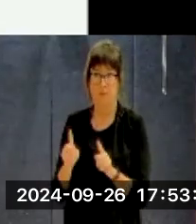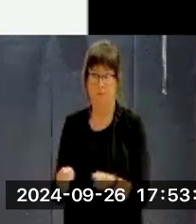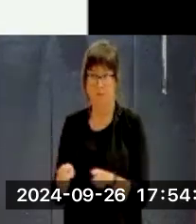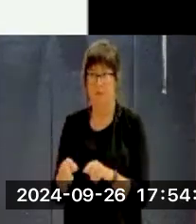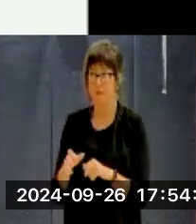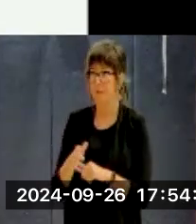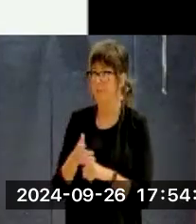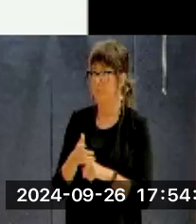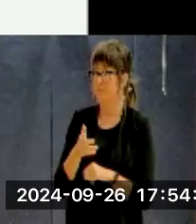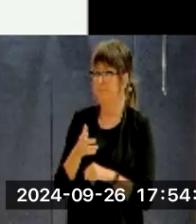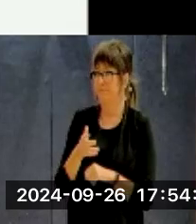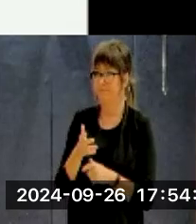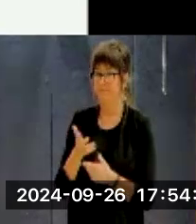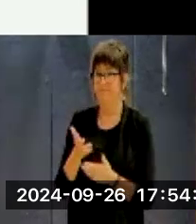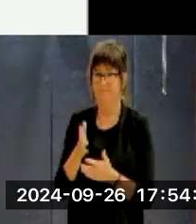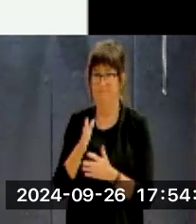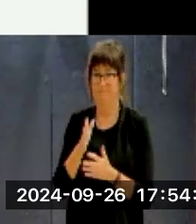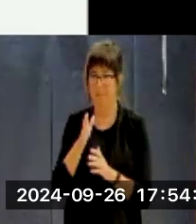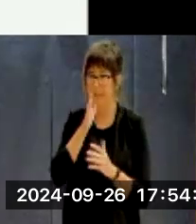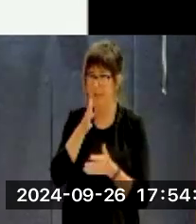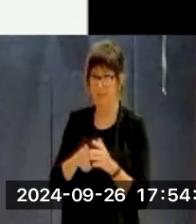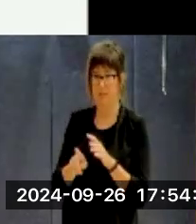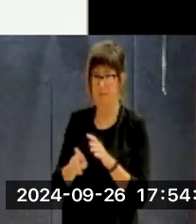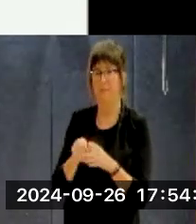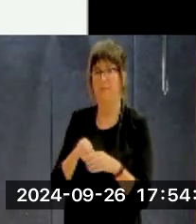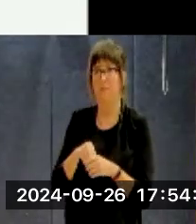hate happens in circumstances where